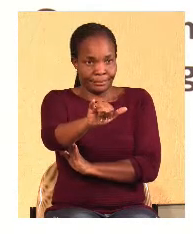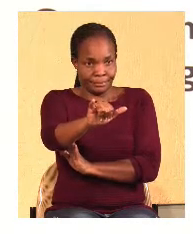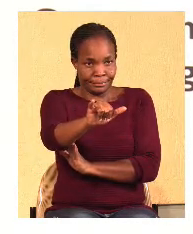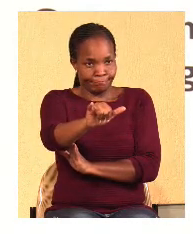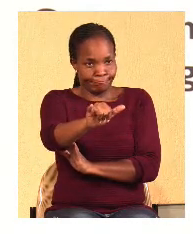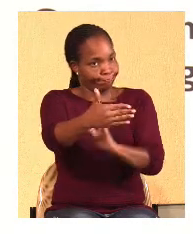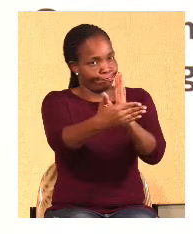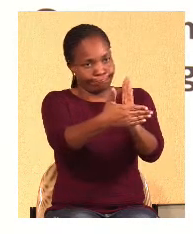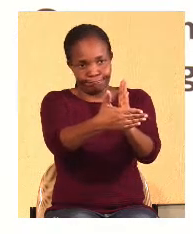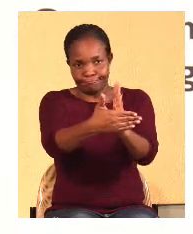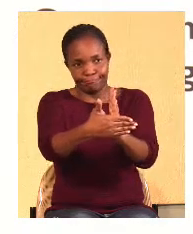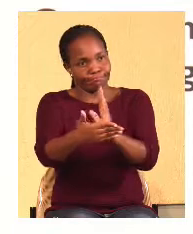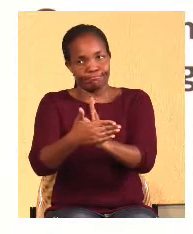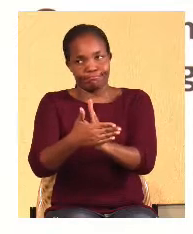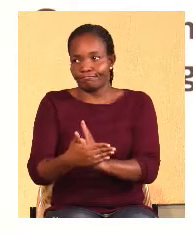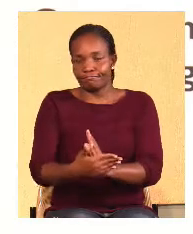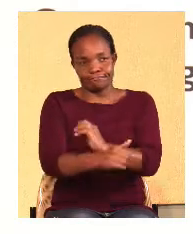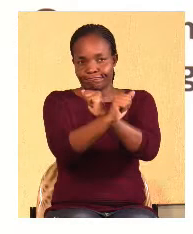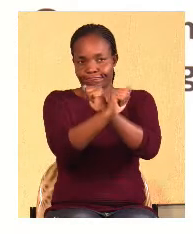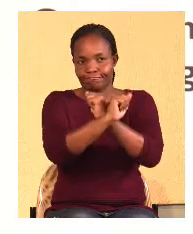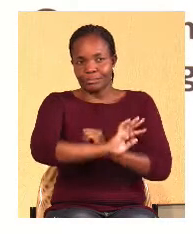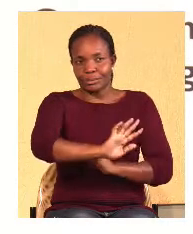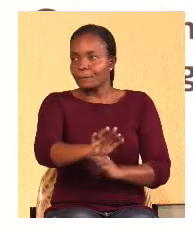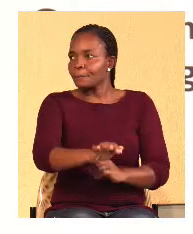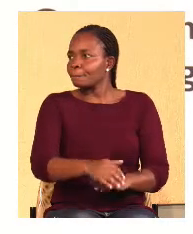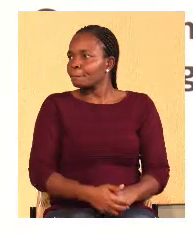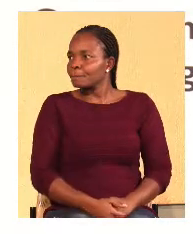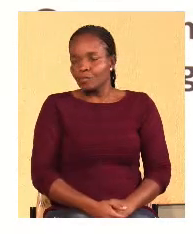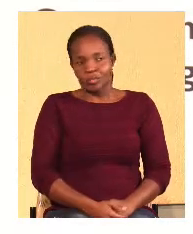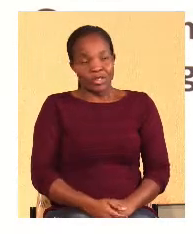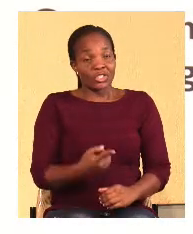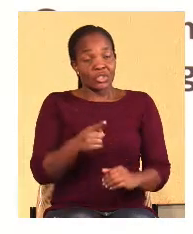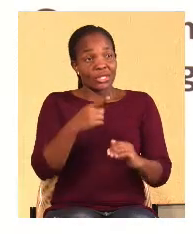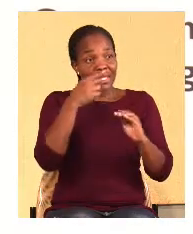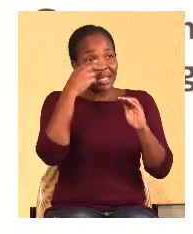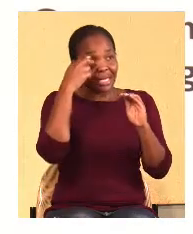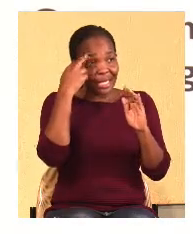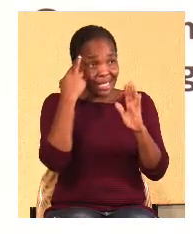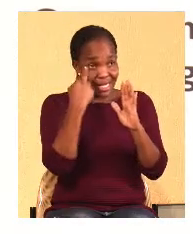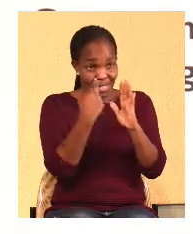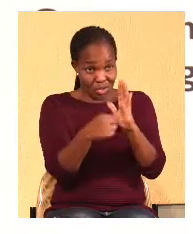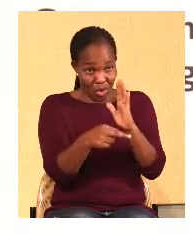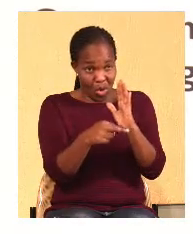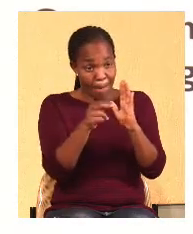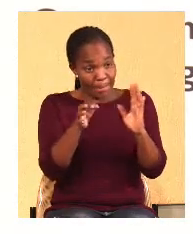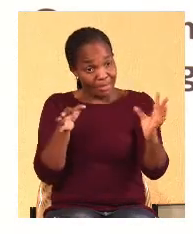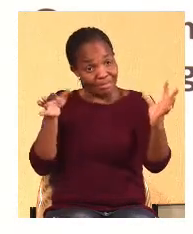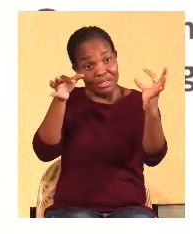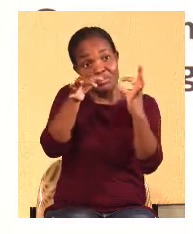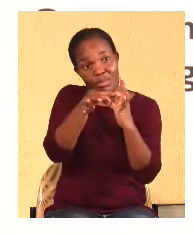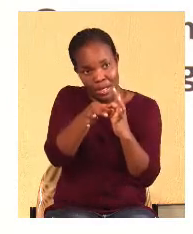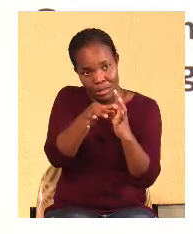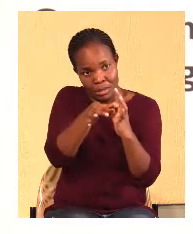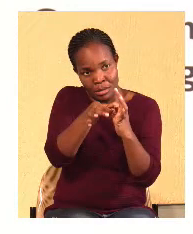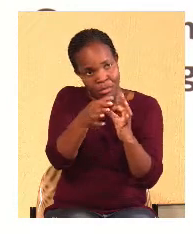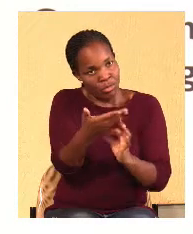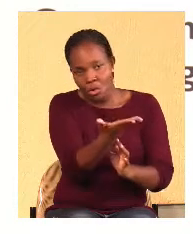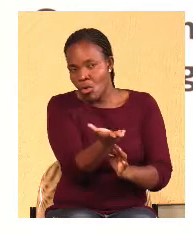to first ensure that that amendment of the extension is reflected in the